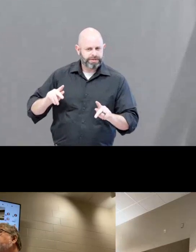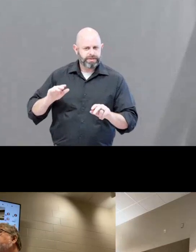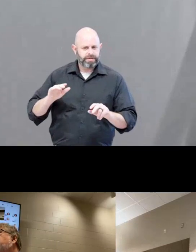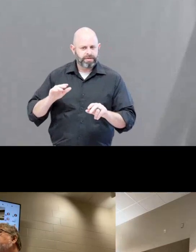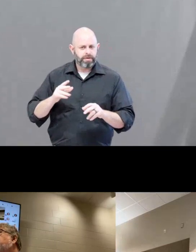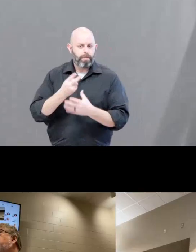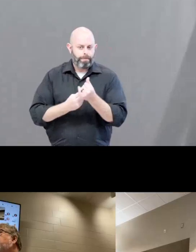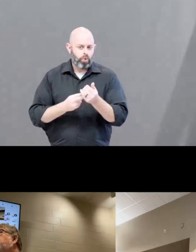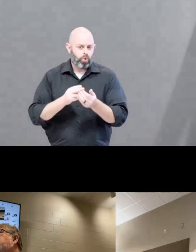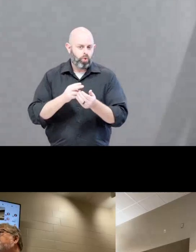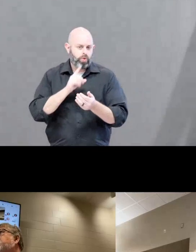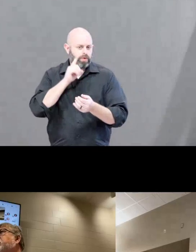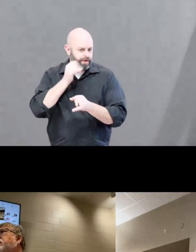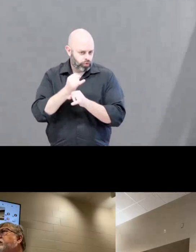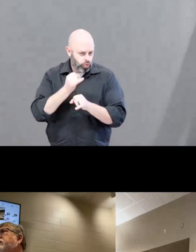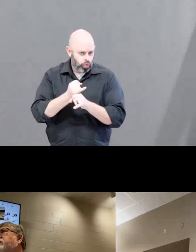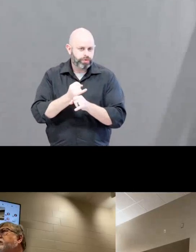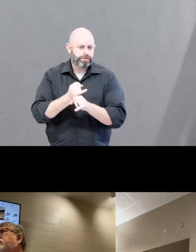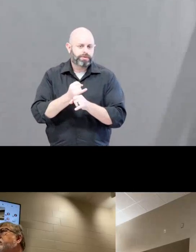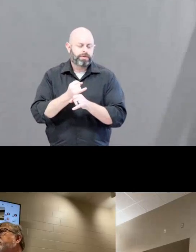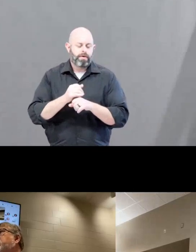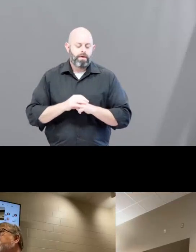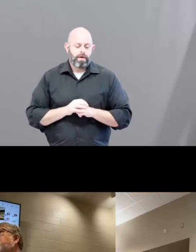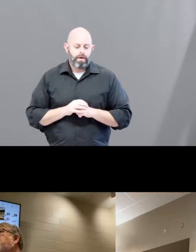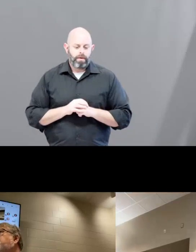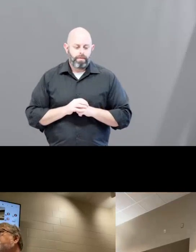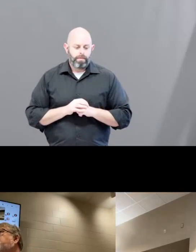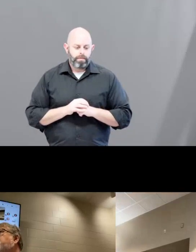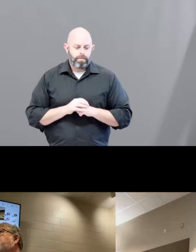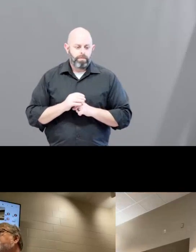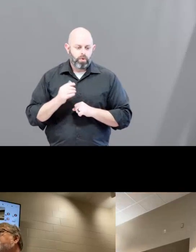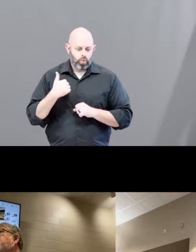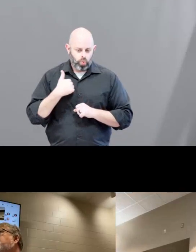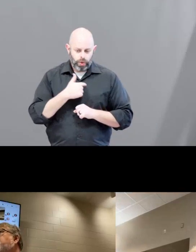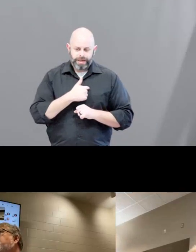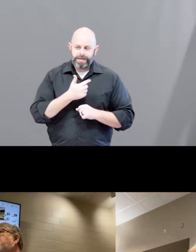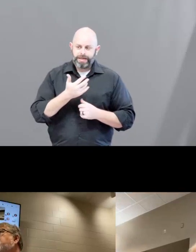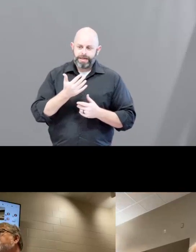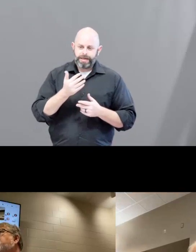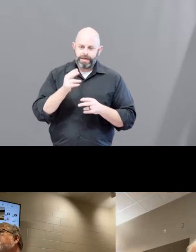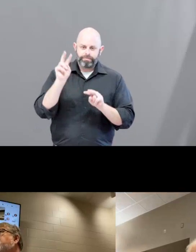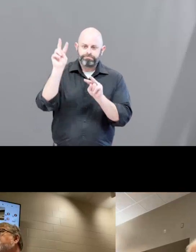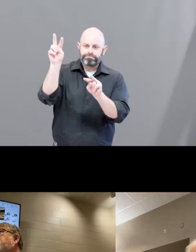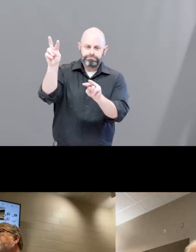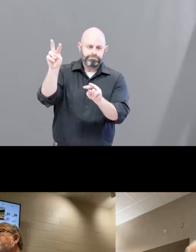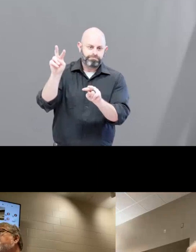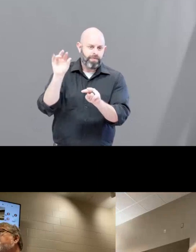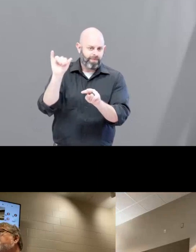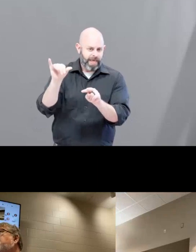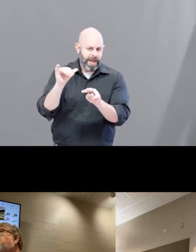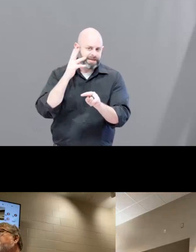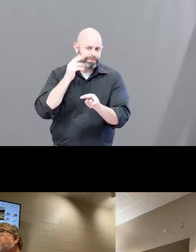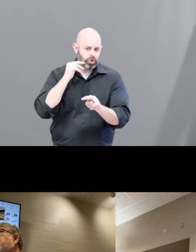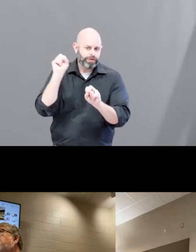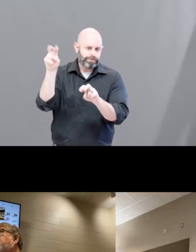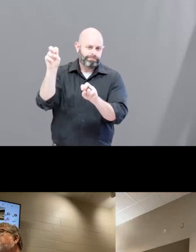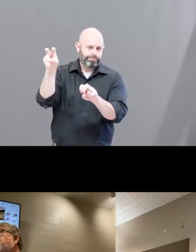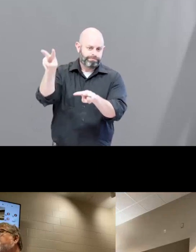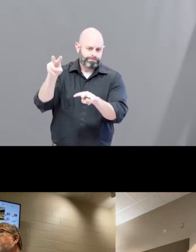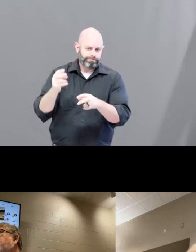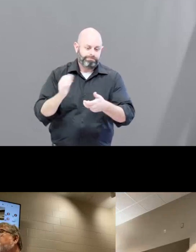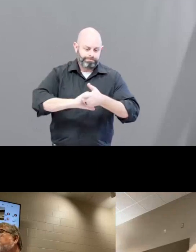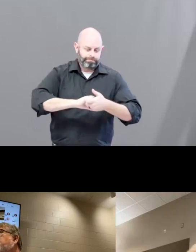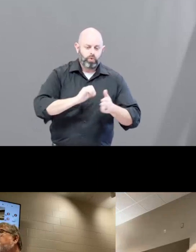both schools have available to us. We're looking really forward to that experience and collaboration with